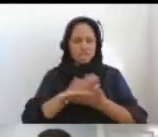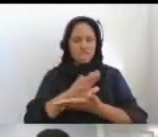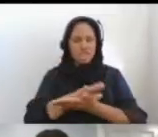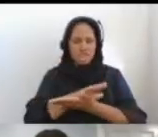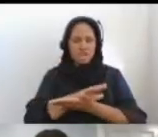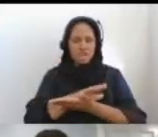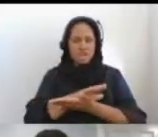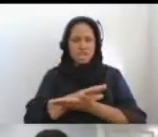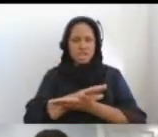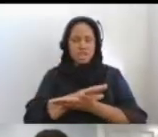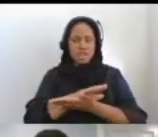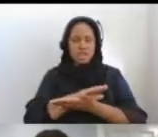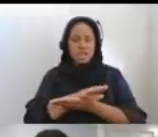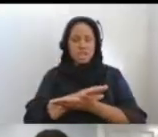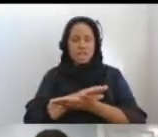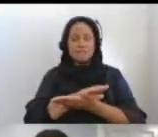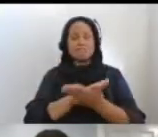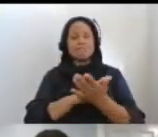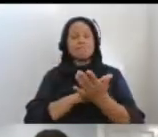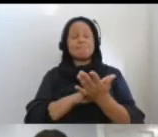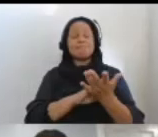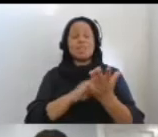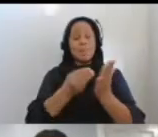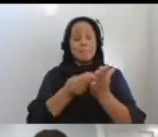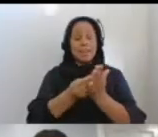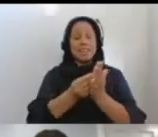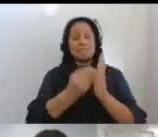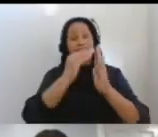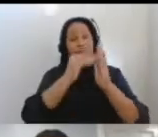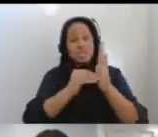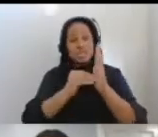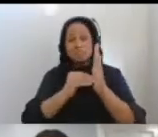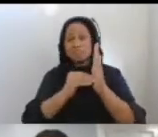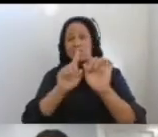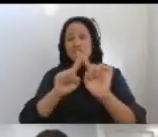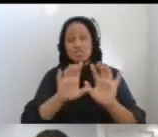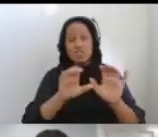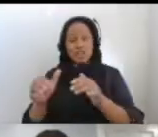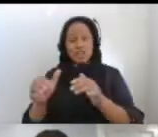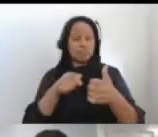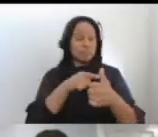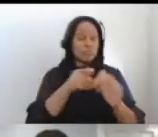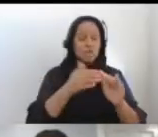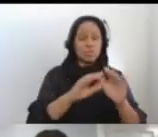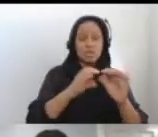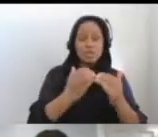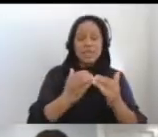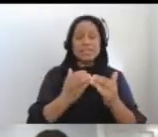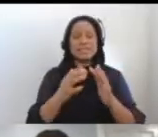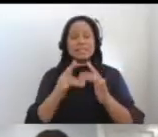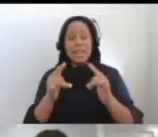put the money in the place that you want it to be in the different categories, whether it be community classes, camps, staffing